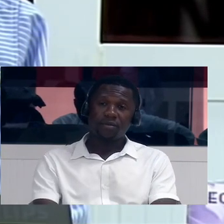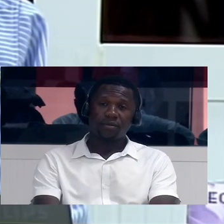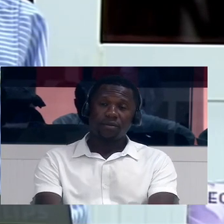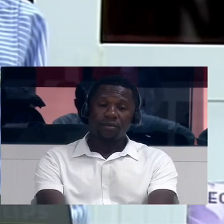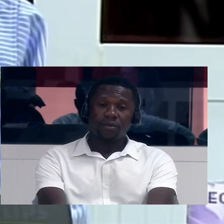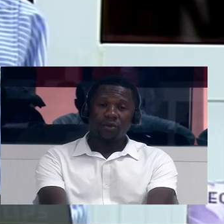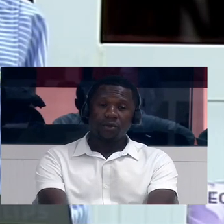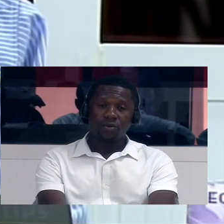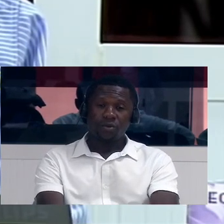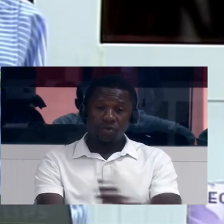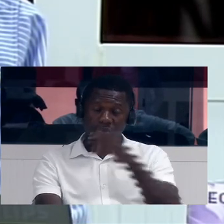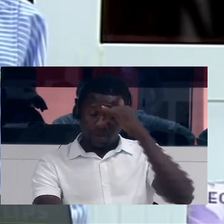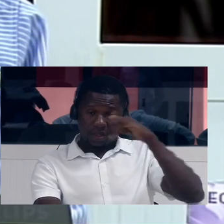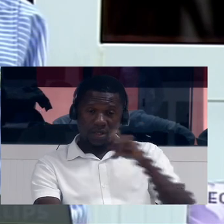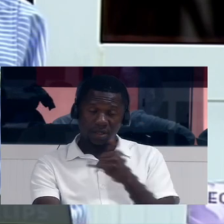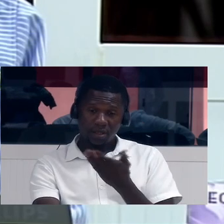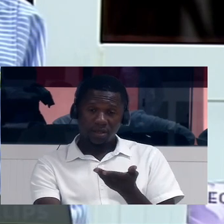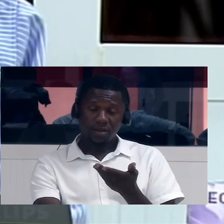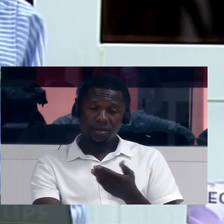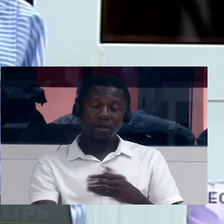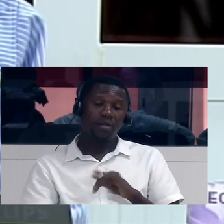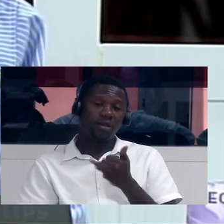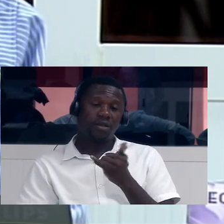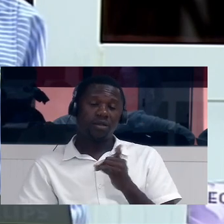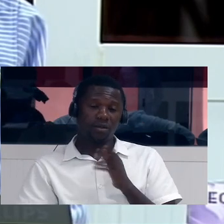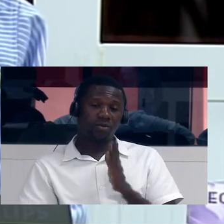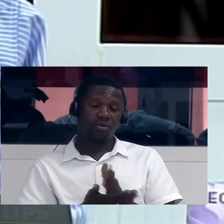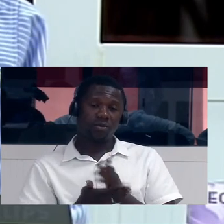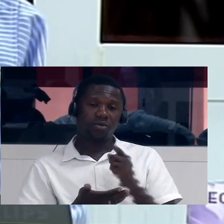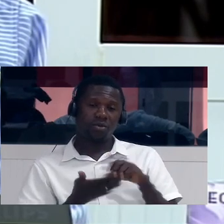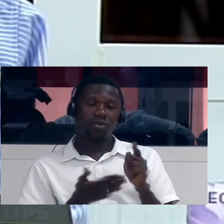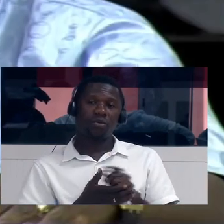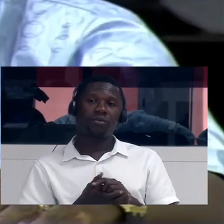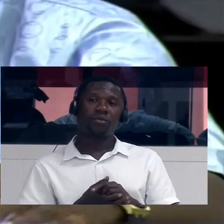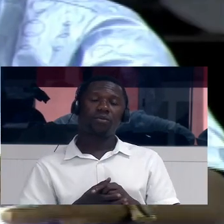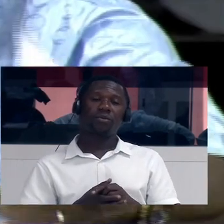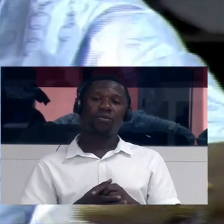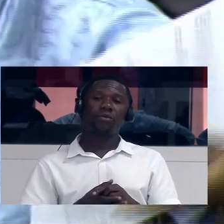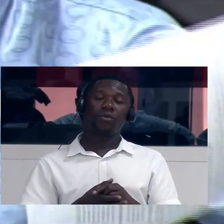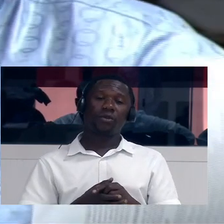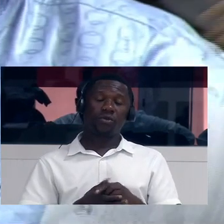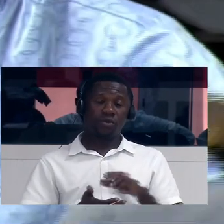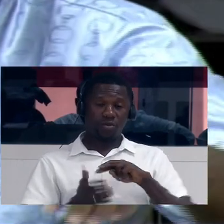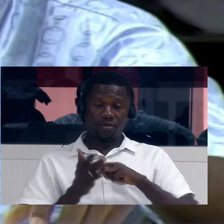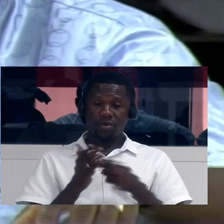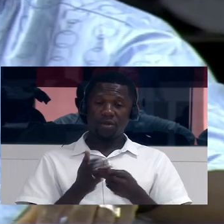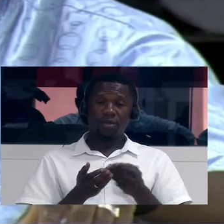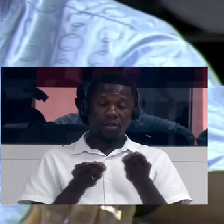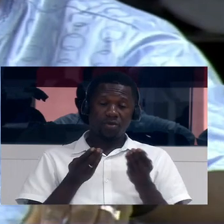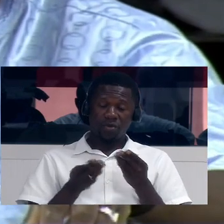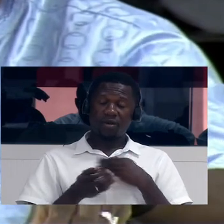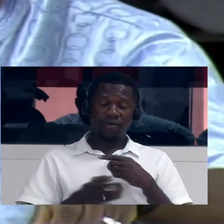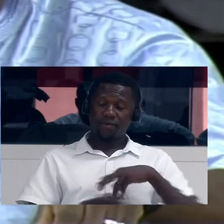Would you agree? It's a fundamental problem. Oh, yeah. That's correct. So, hence, the students were